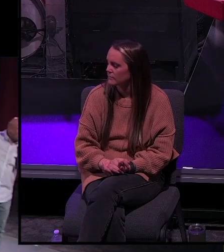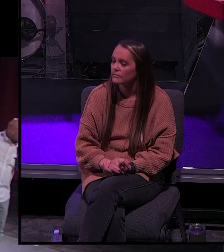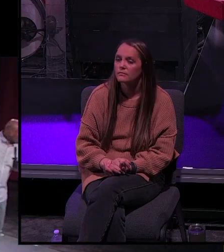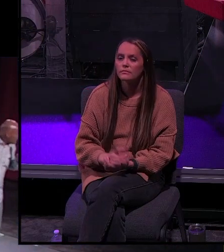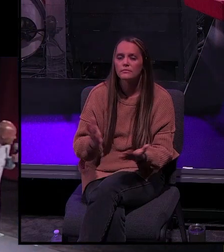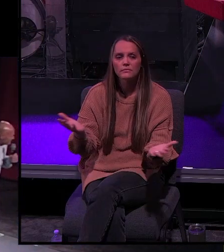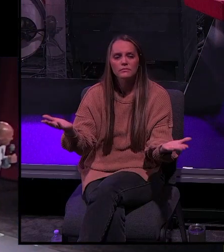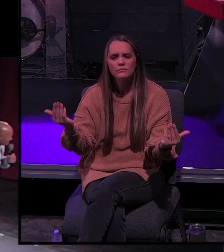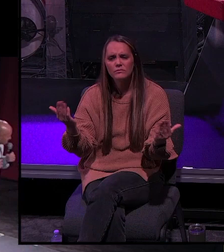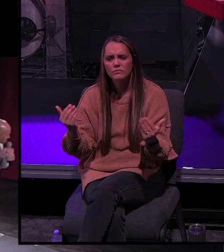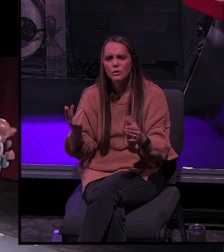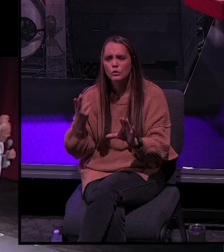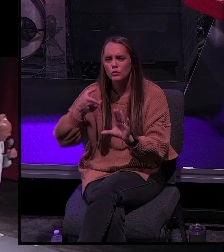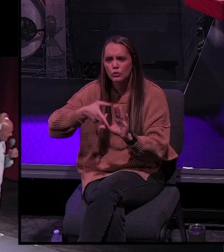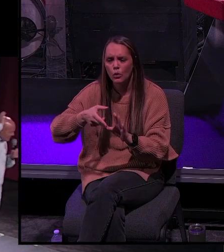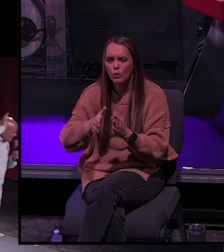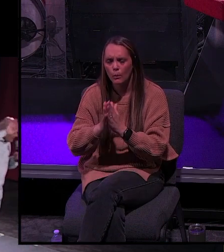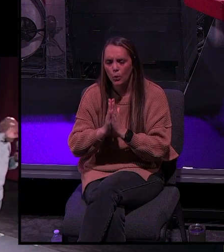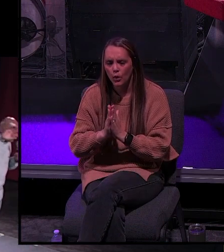Would you join me in prayer?